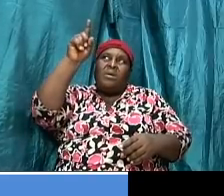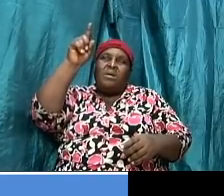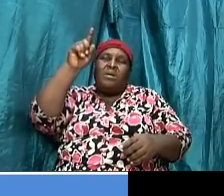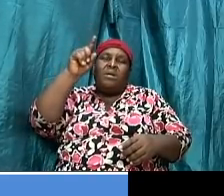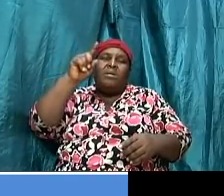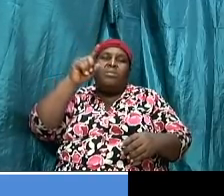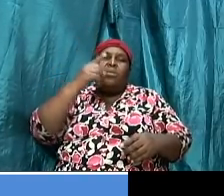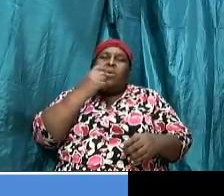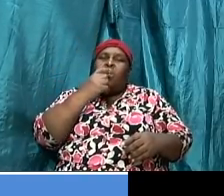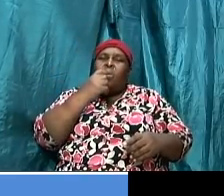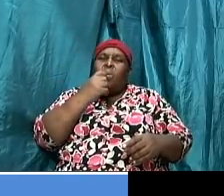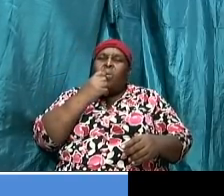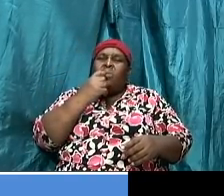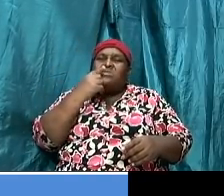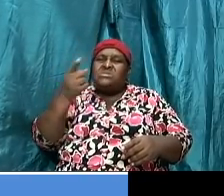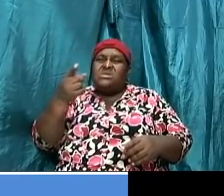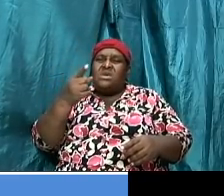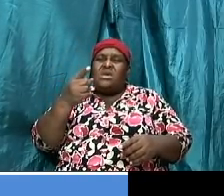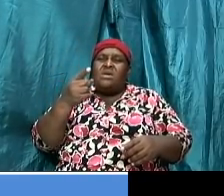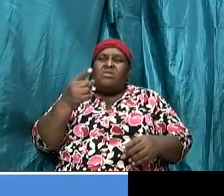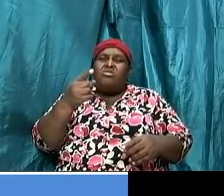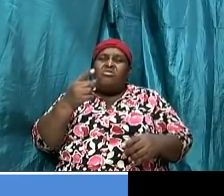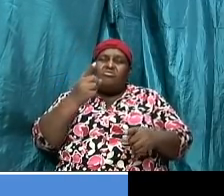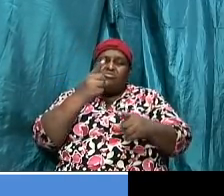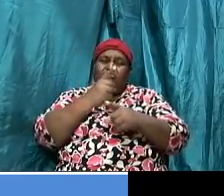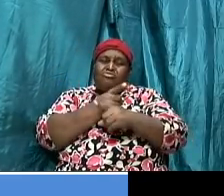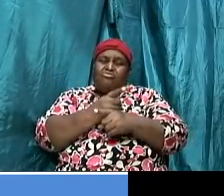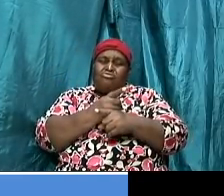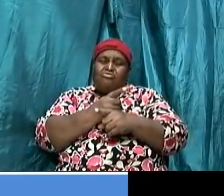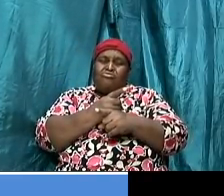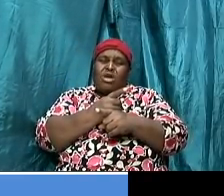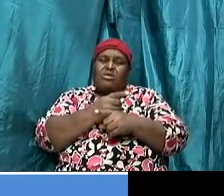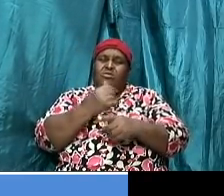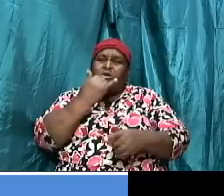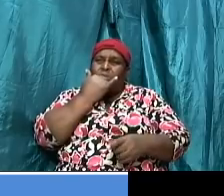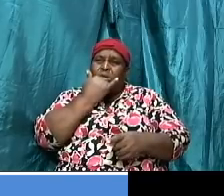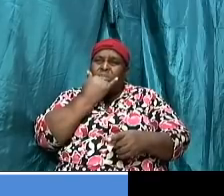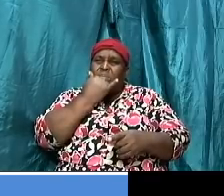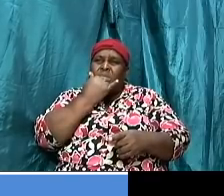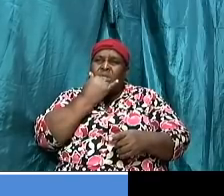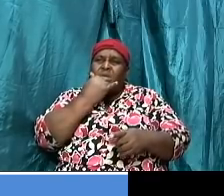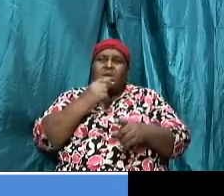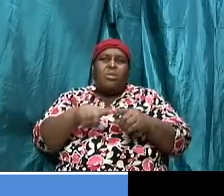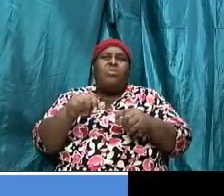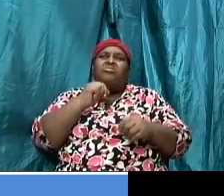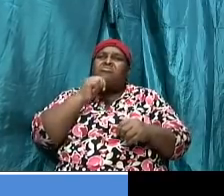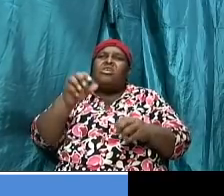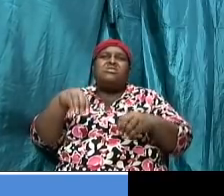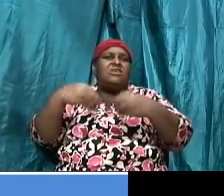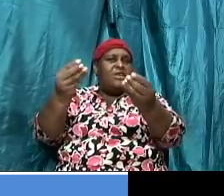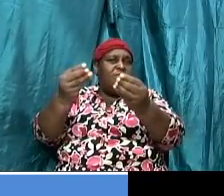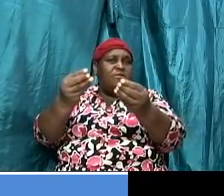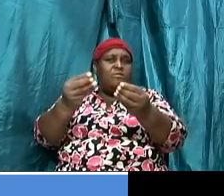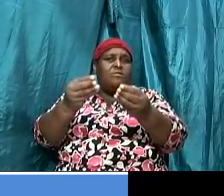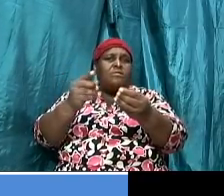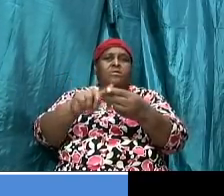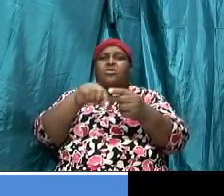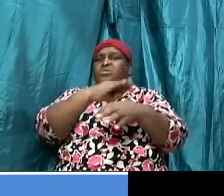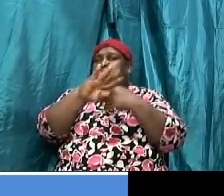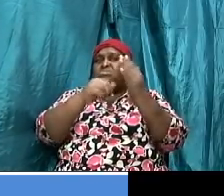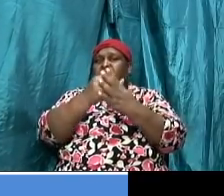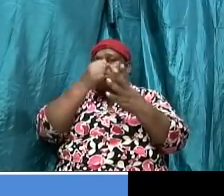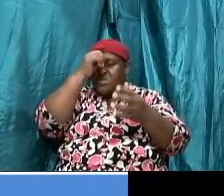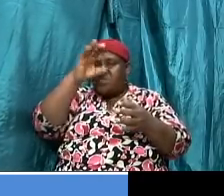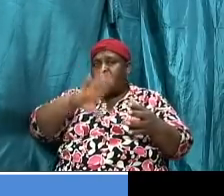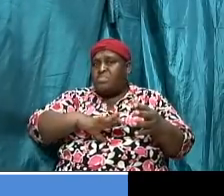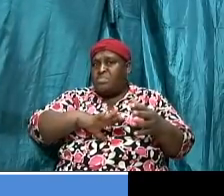morality. But guess what? As it relates to the Sabbath, it's not binding on all men. But the Bible clearly states that this is a sign